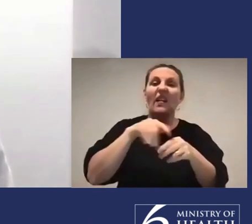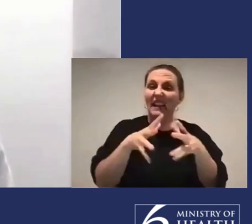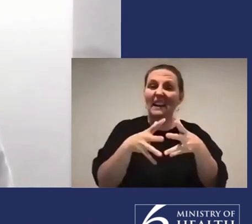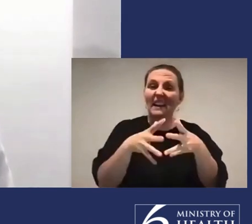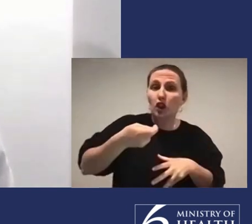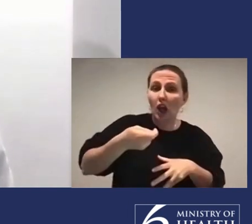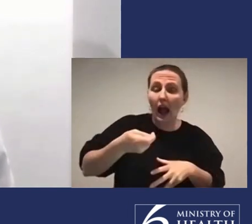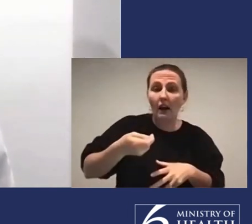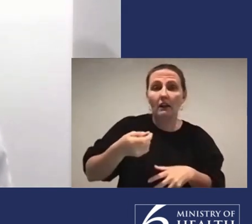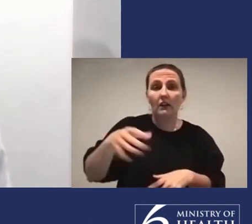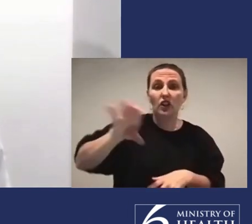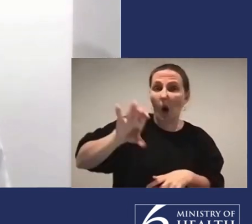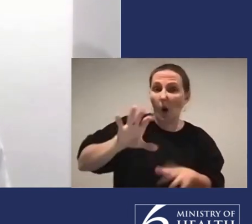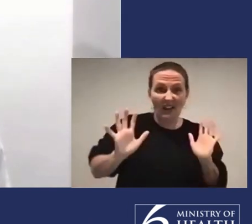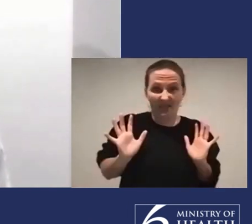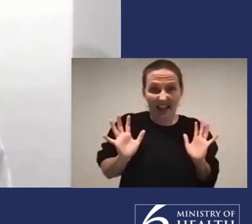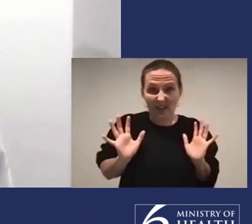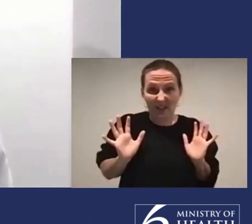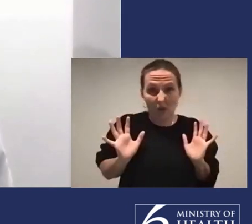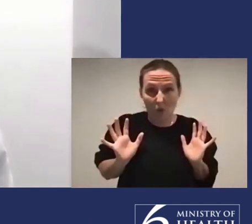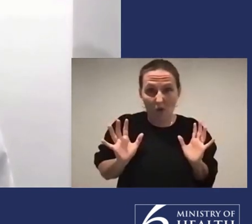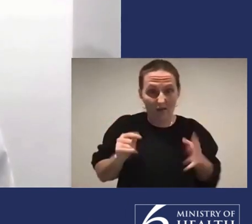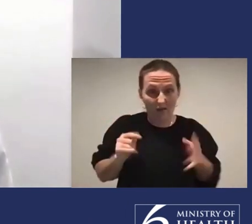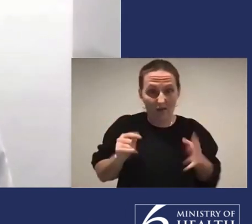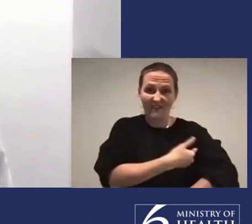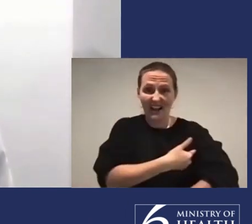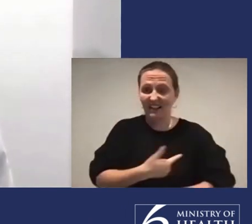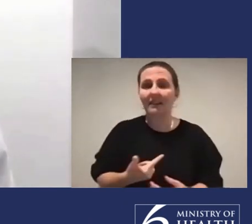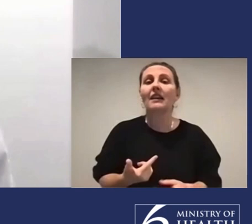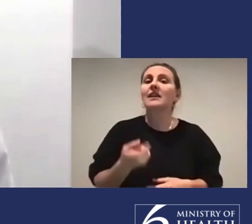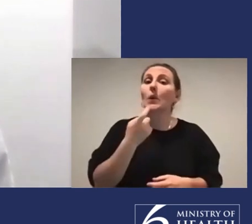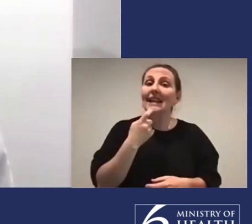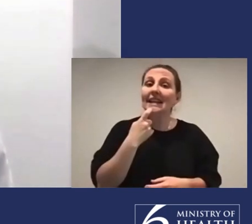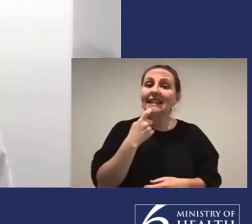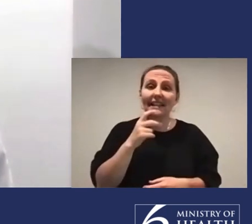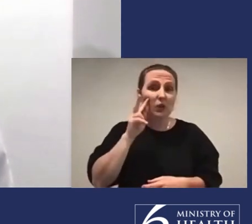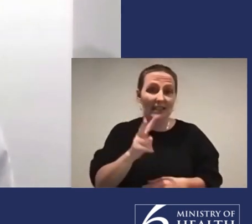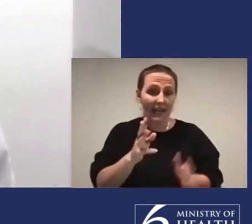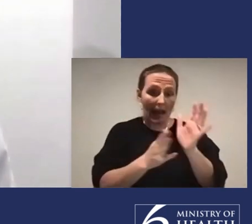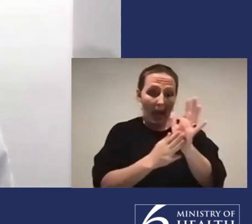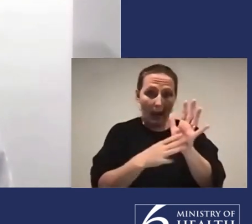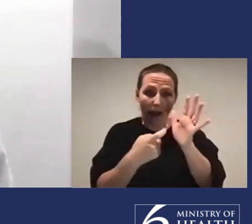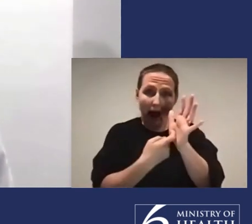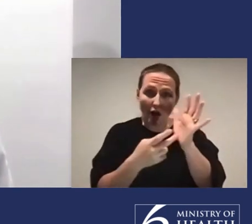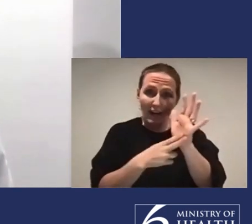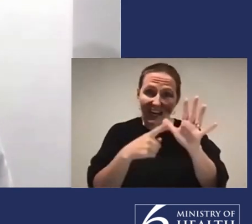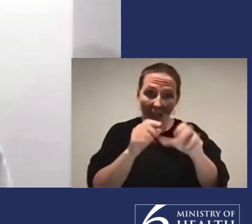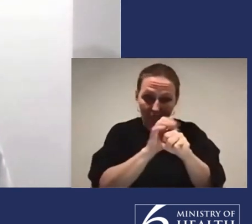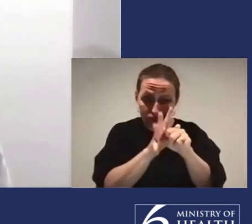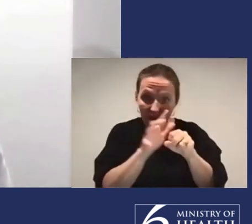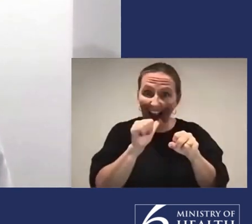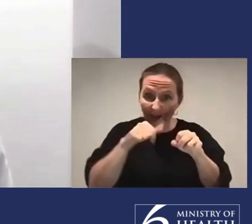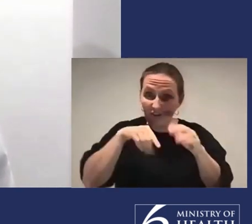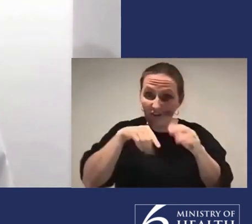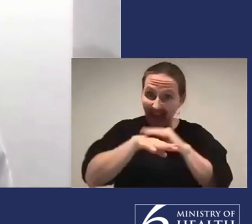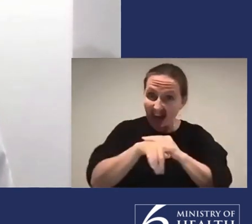So they're really, really easy to see whether or not the mRNA goes through. They can test it in the breast milk. The other excipients are found